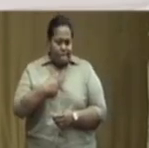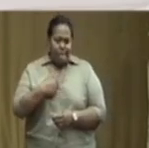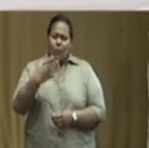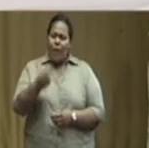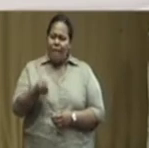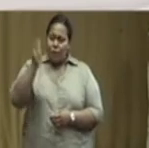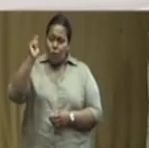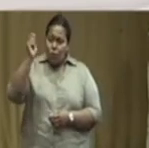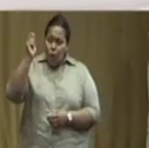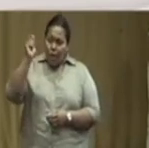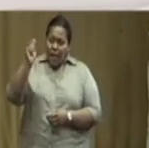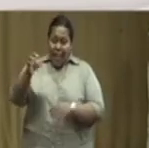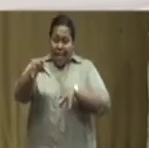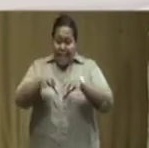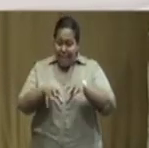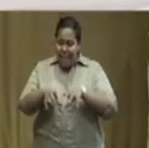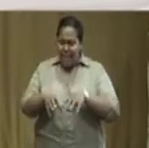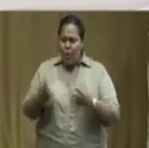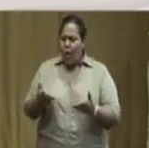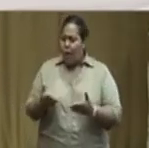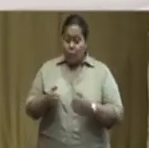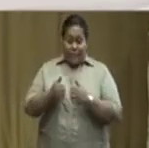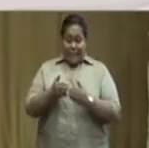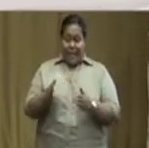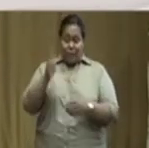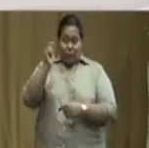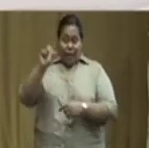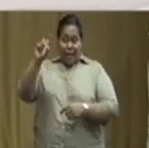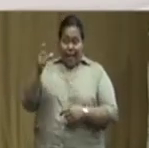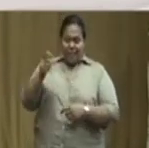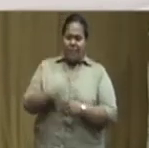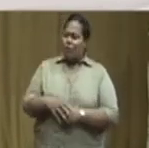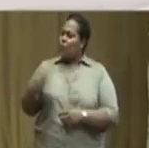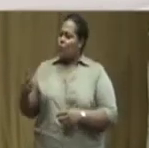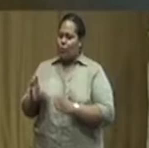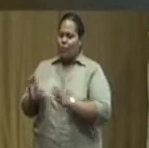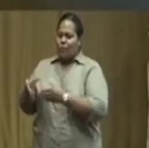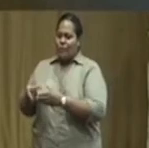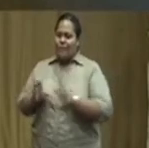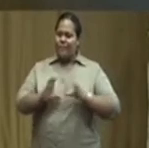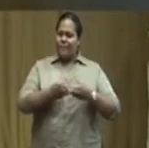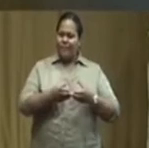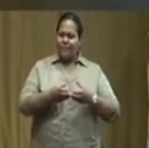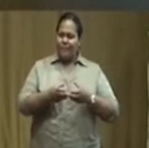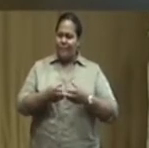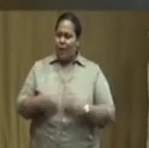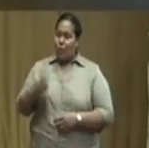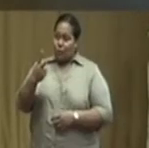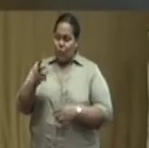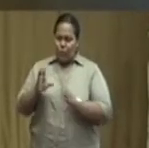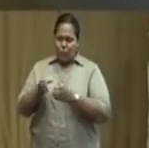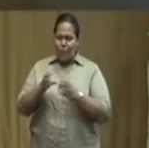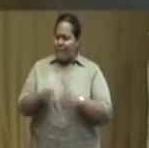tutorial activity where at the start of the tutorial, 2 small groups of students will stand at 2 separate corners of the